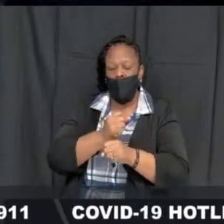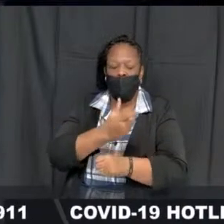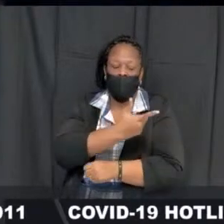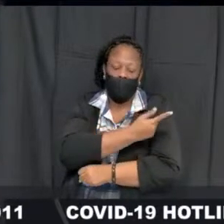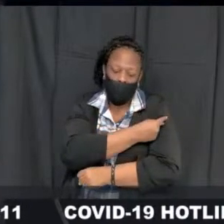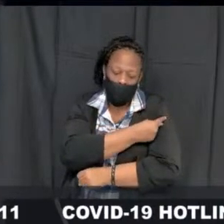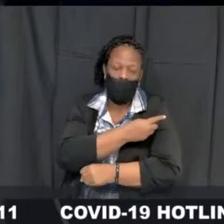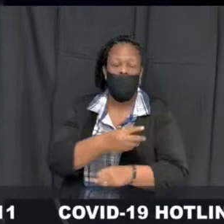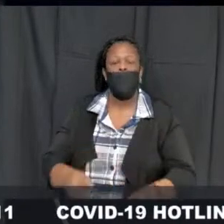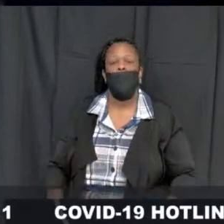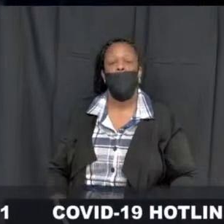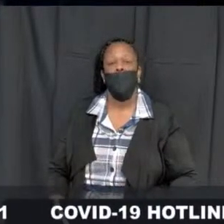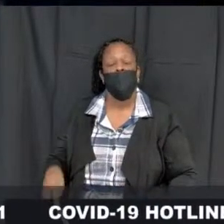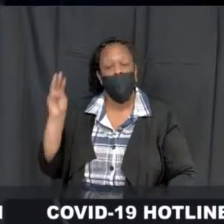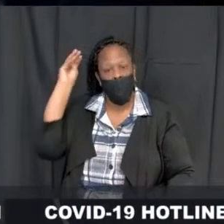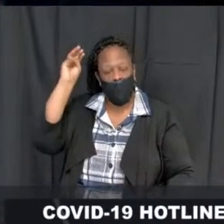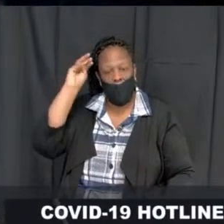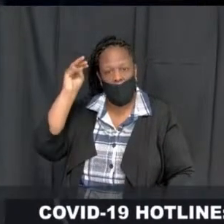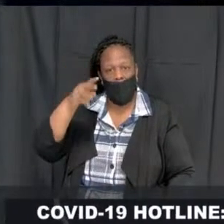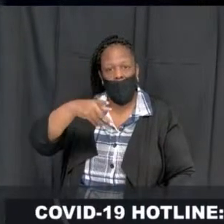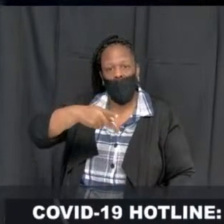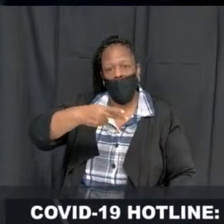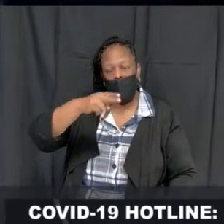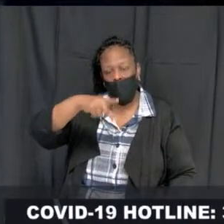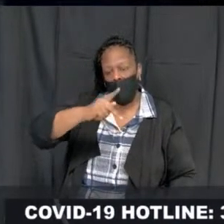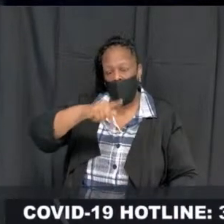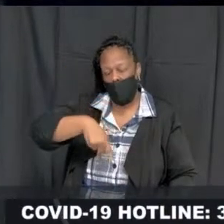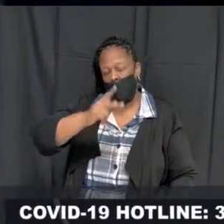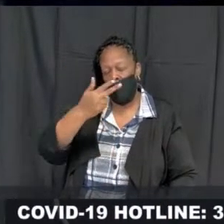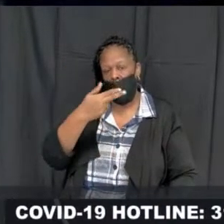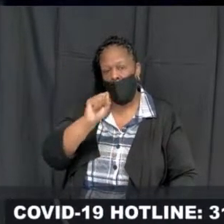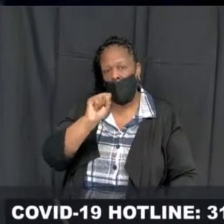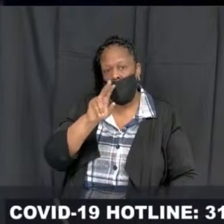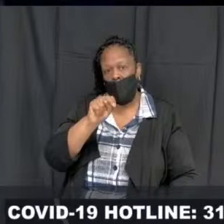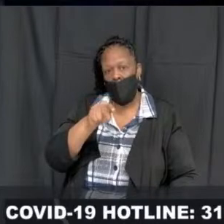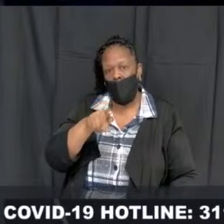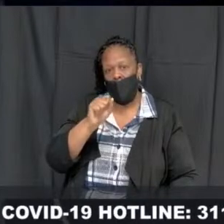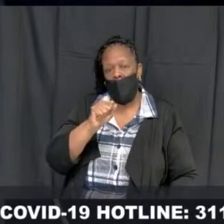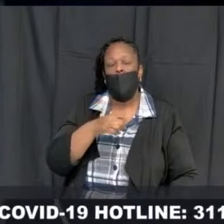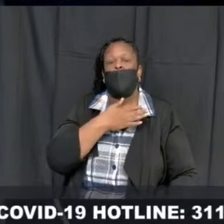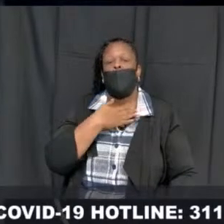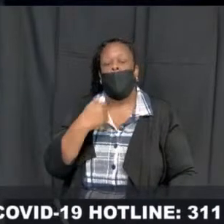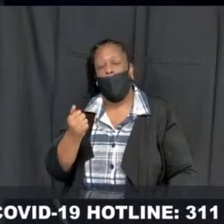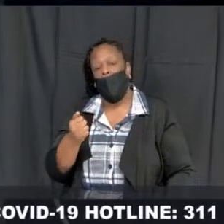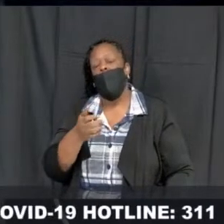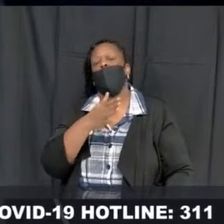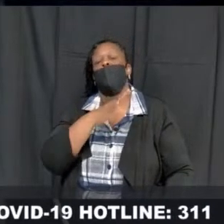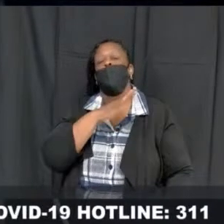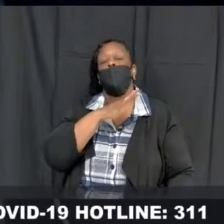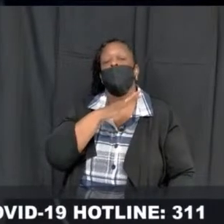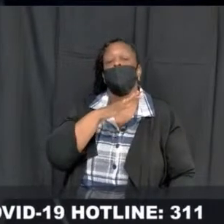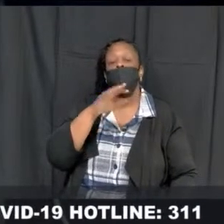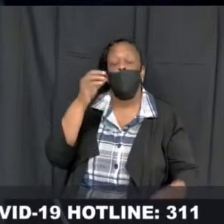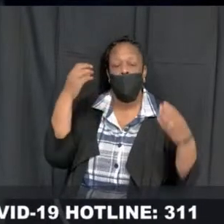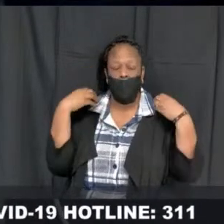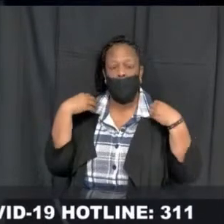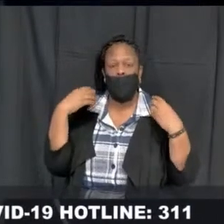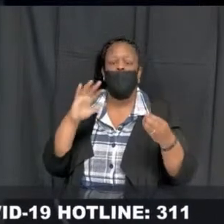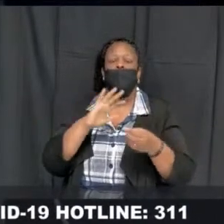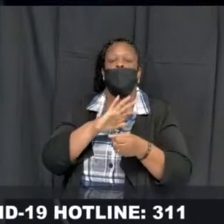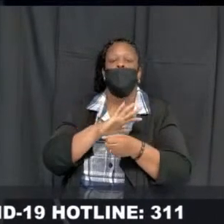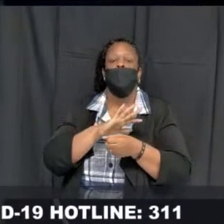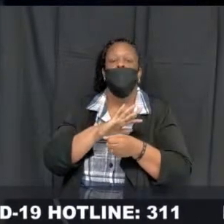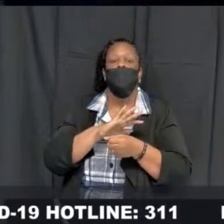Wendy Phipps, Mr. Abdius Samuel, Mrs. Christmas Jacobs, we never forget